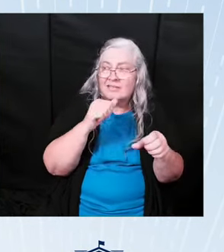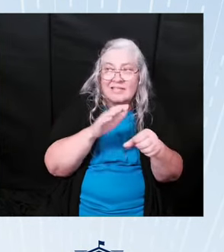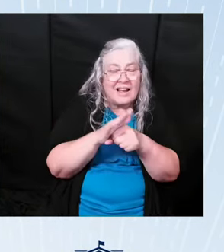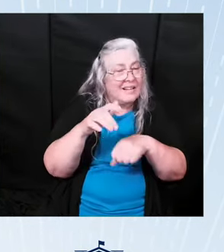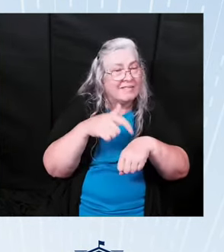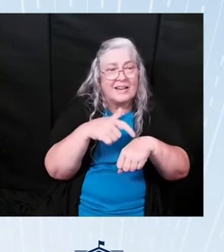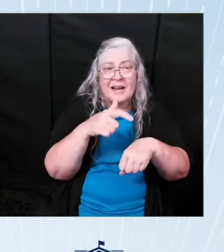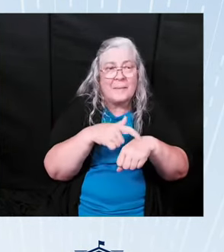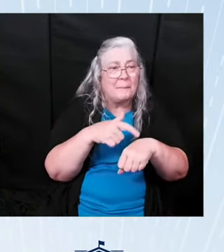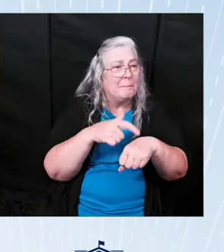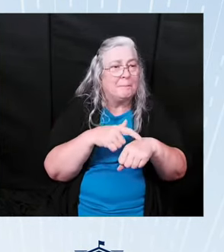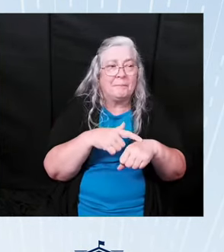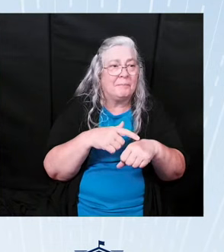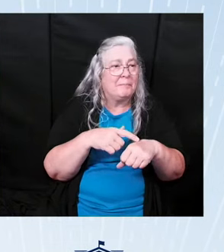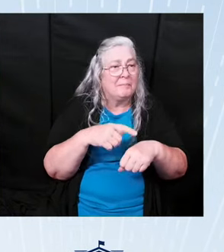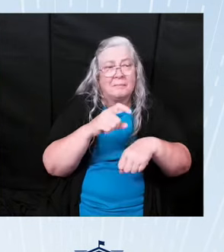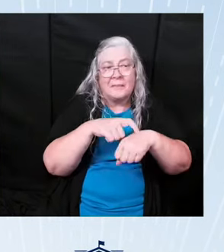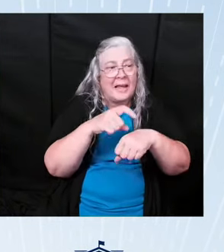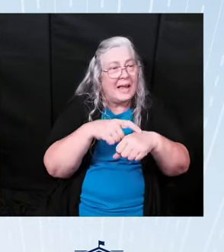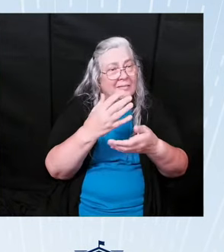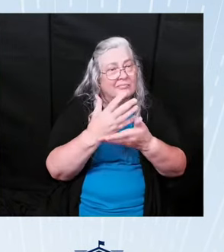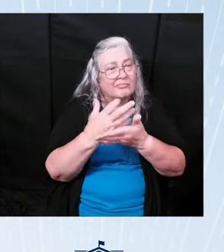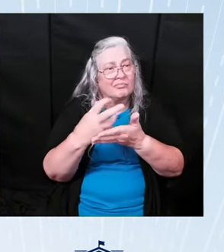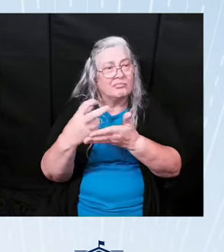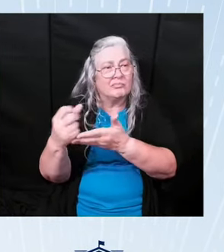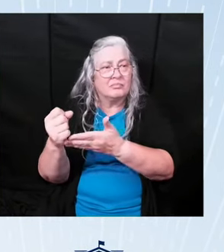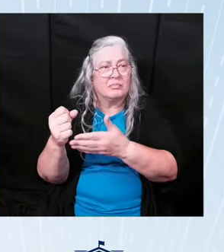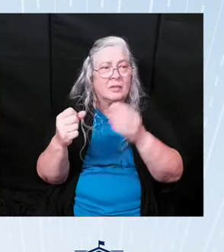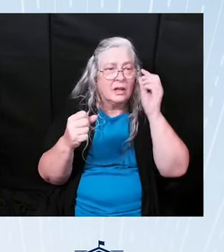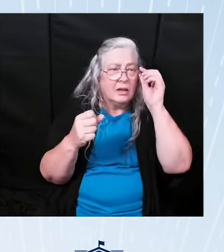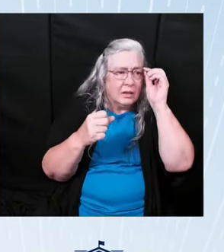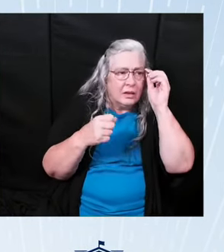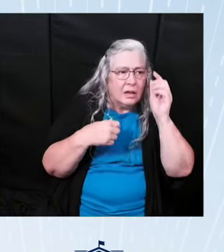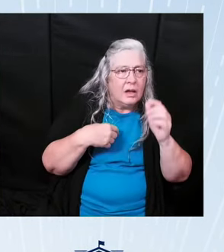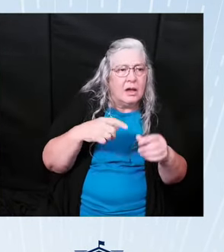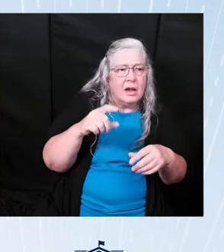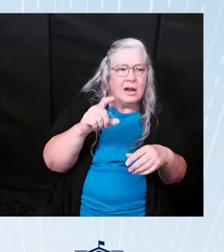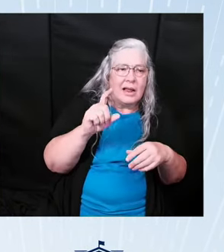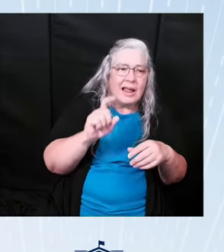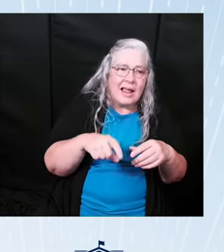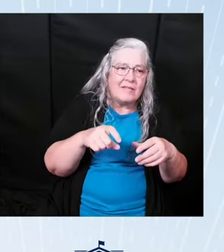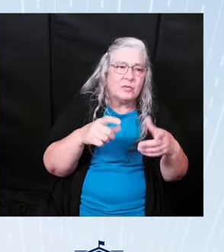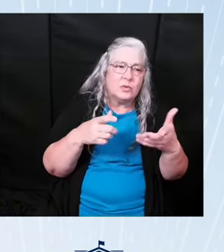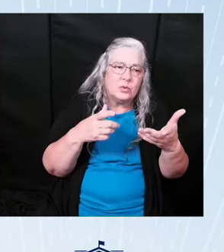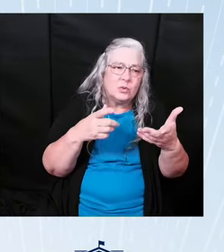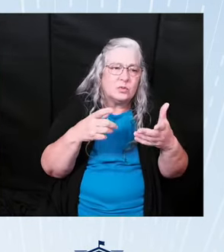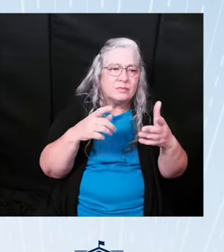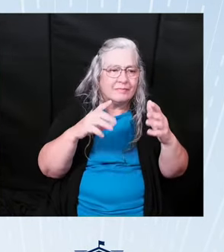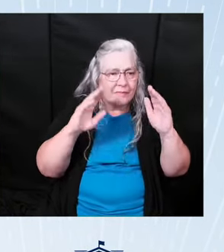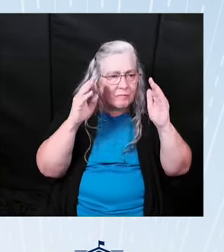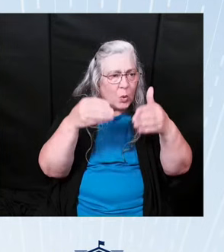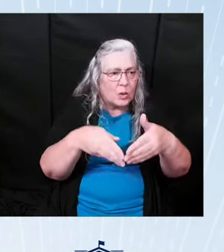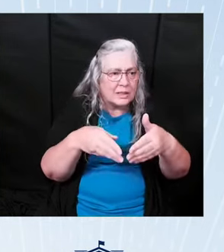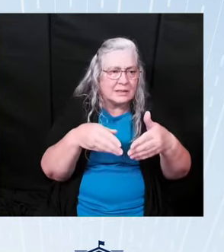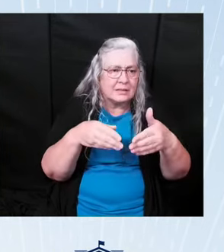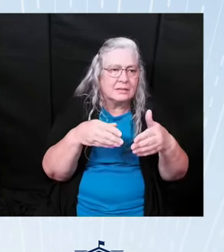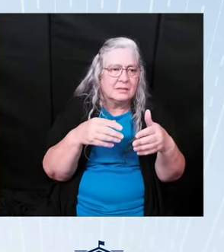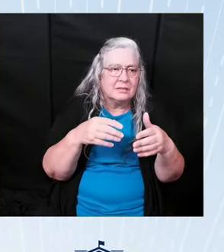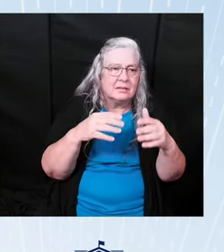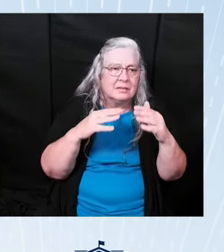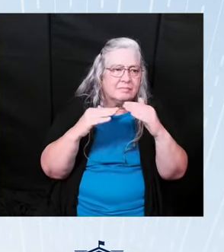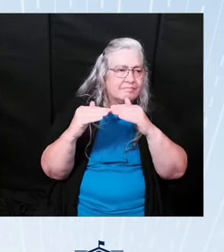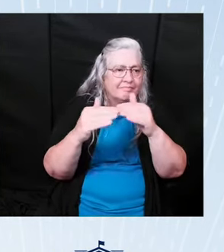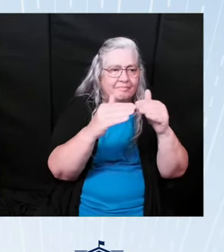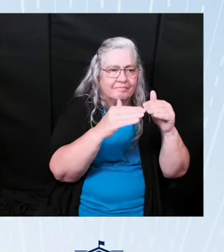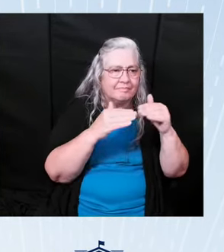about who is hurt first and worst by climate change and center environmental justice in the work that we're doing. We have to look